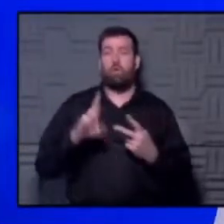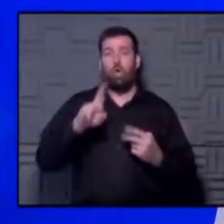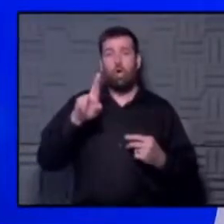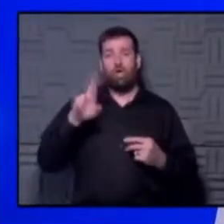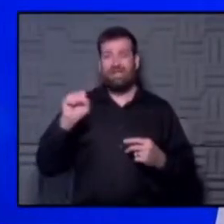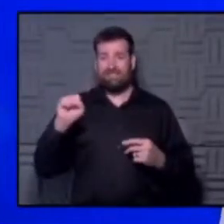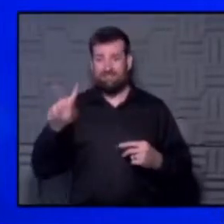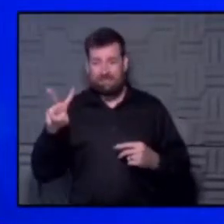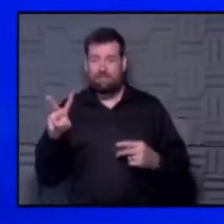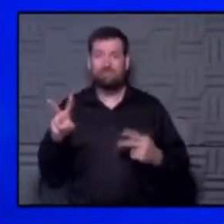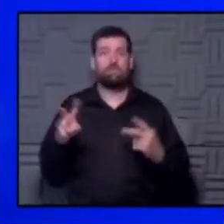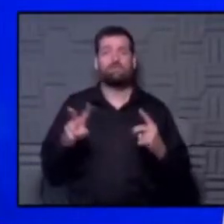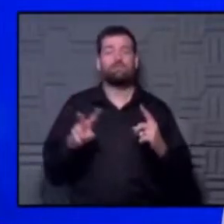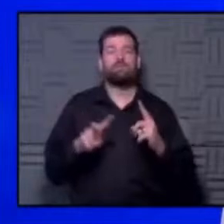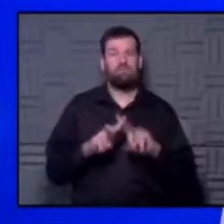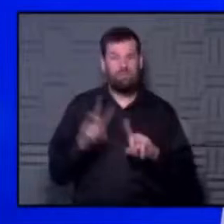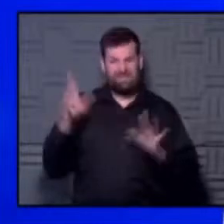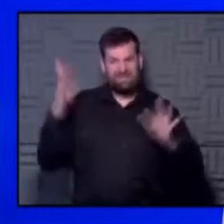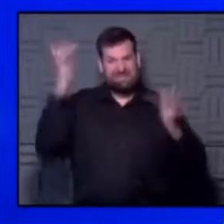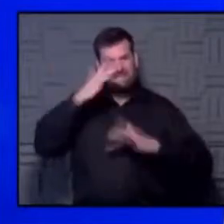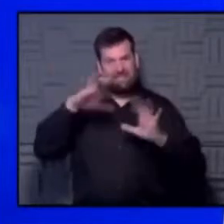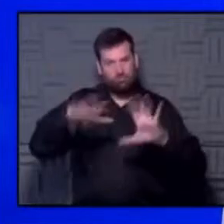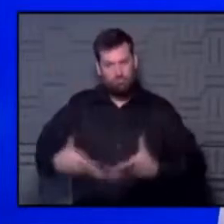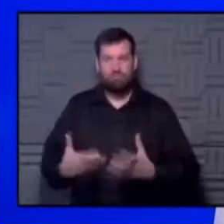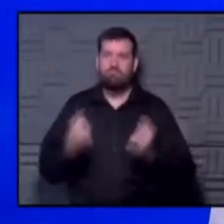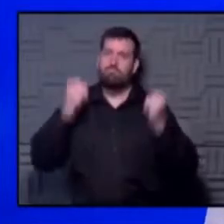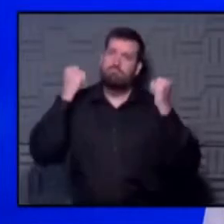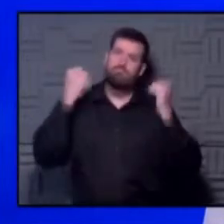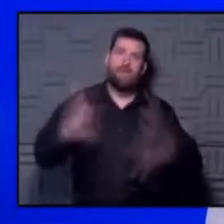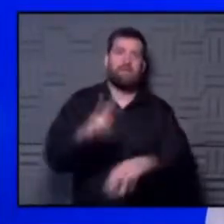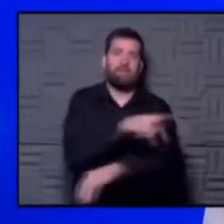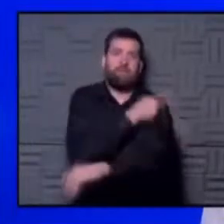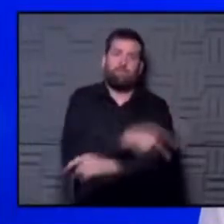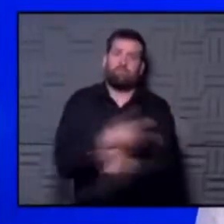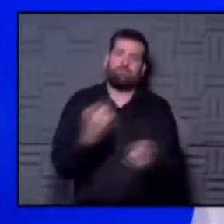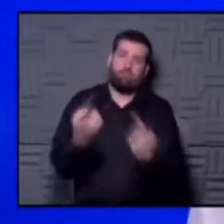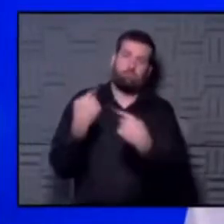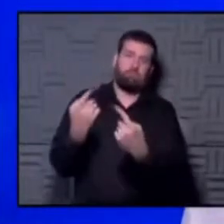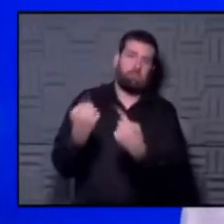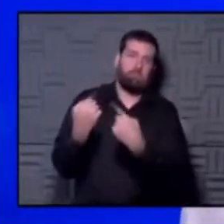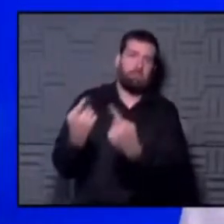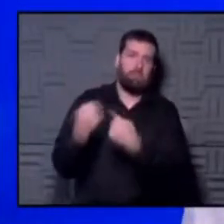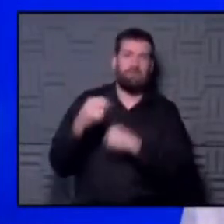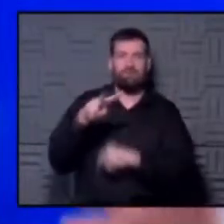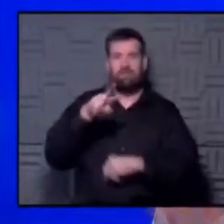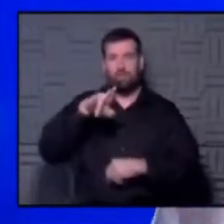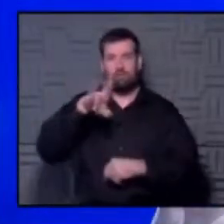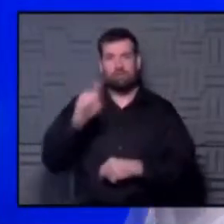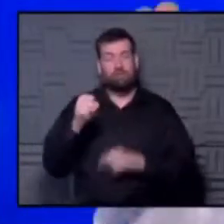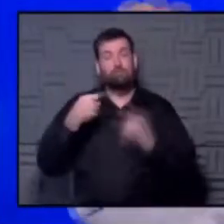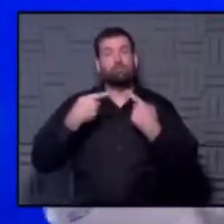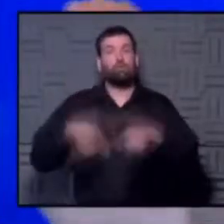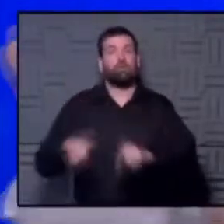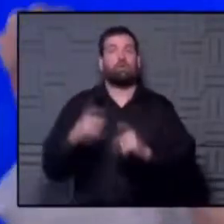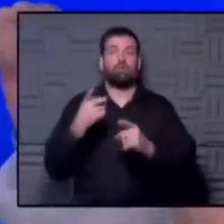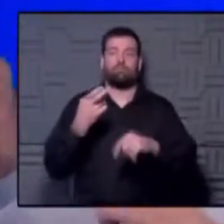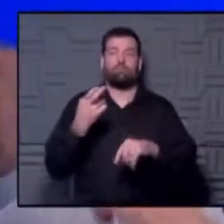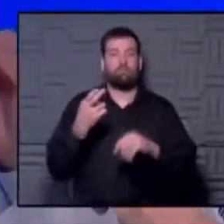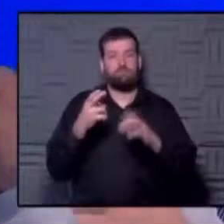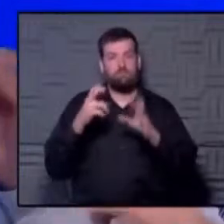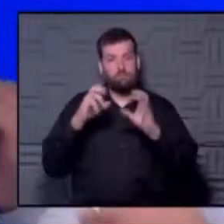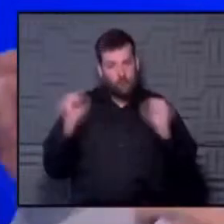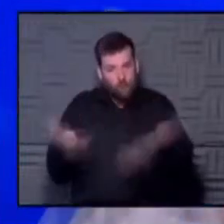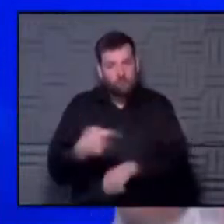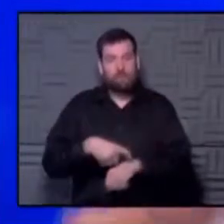normal corona, pretty mild. But in a sick population, we get a lot of patients here with viral-related illnesses in the winter, which is why our highest census